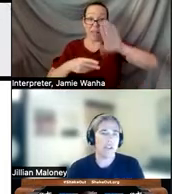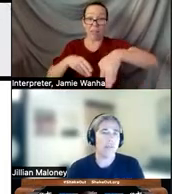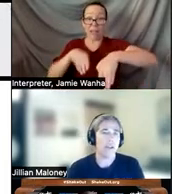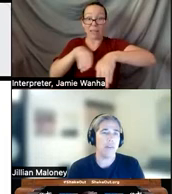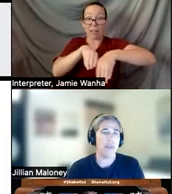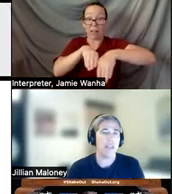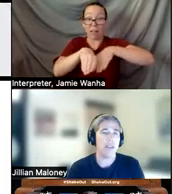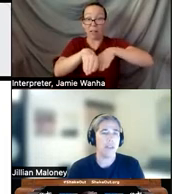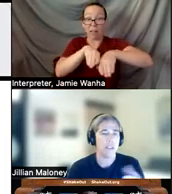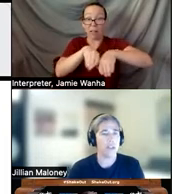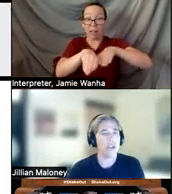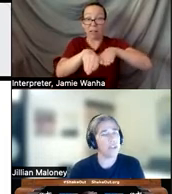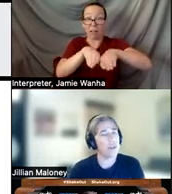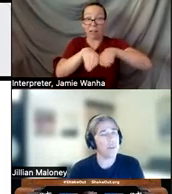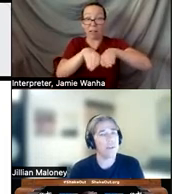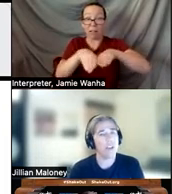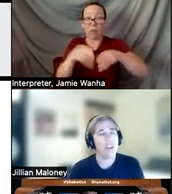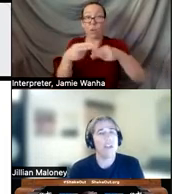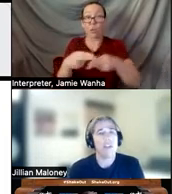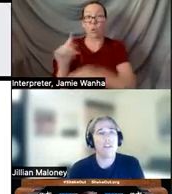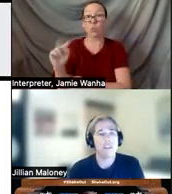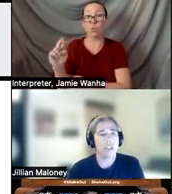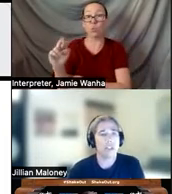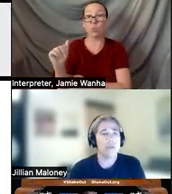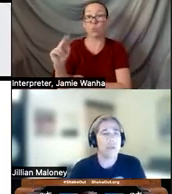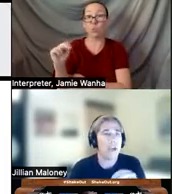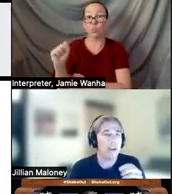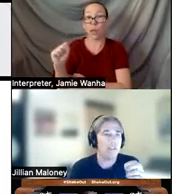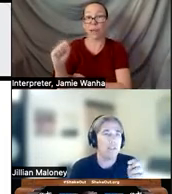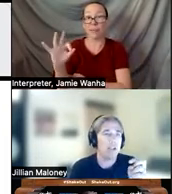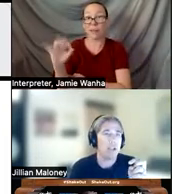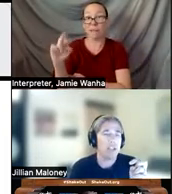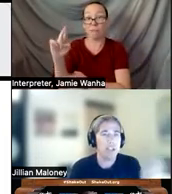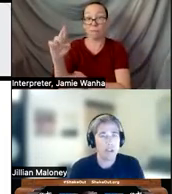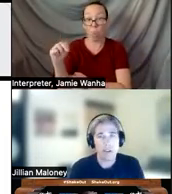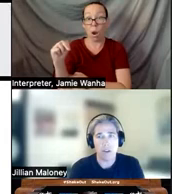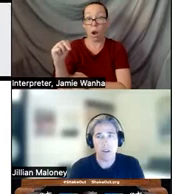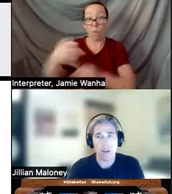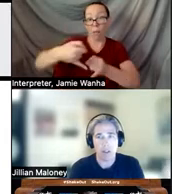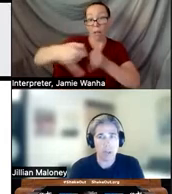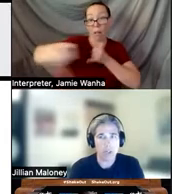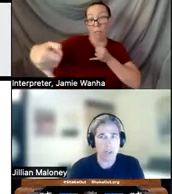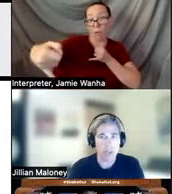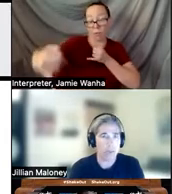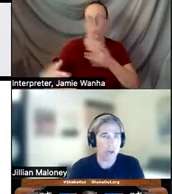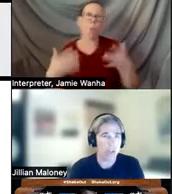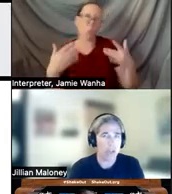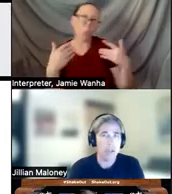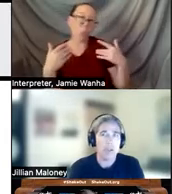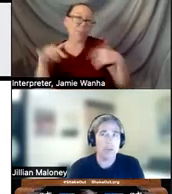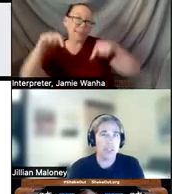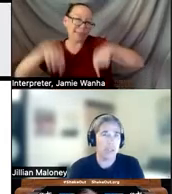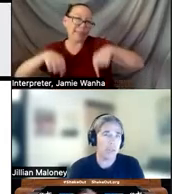other. And this is called a transform boundary. This is actually what we have here on the west coast of North